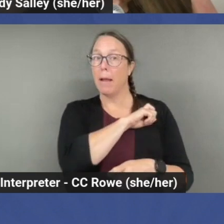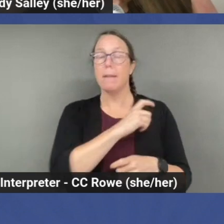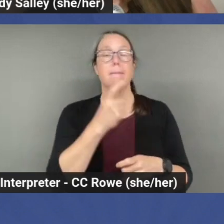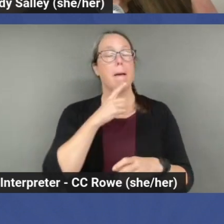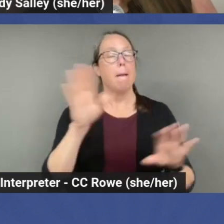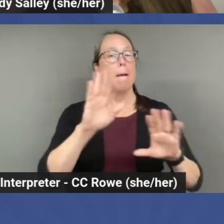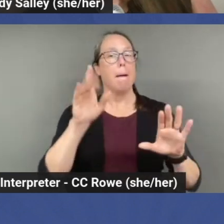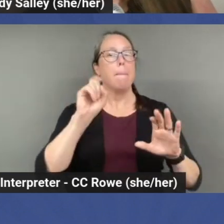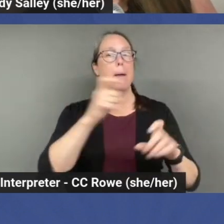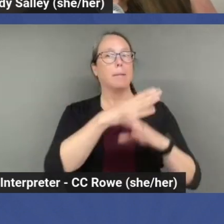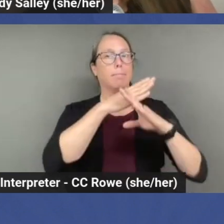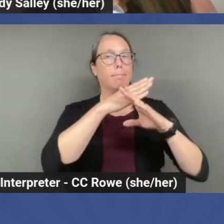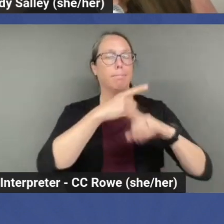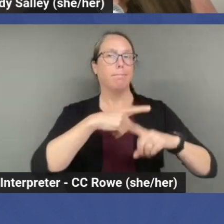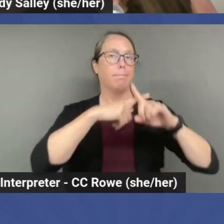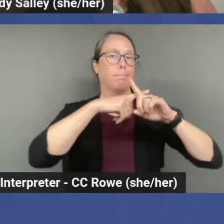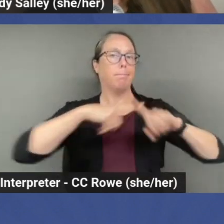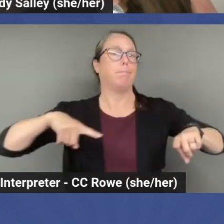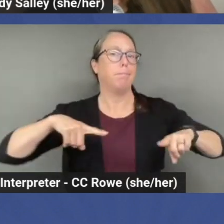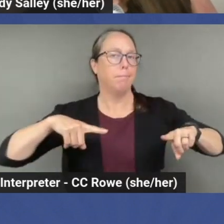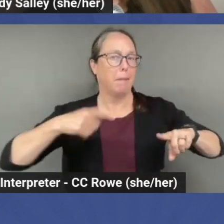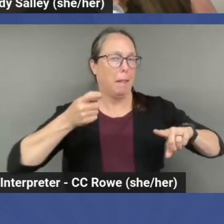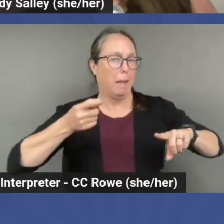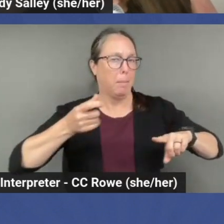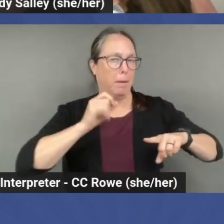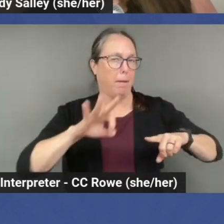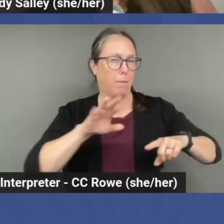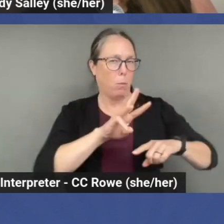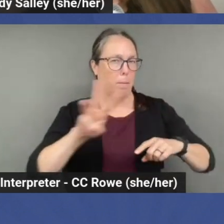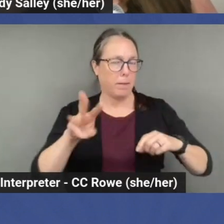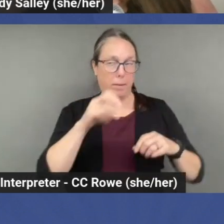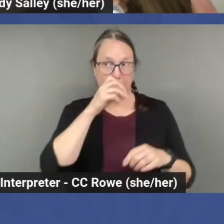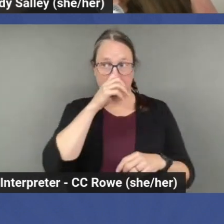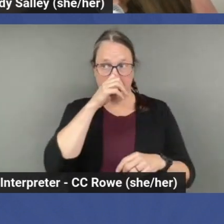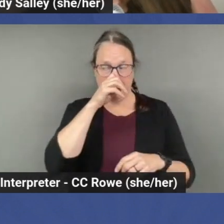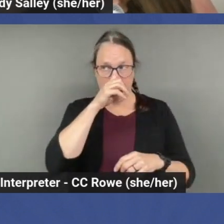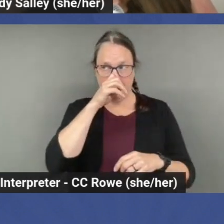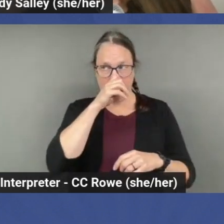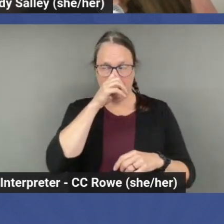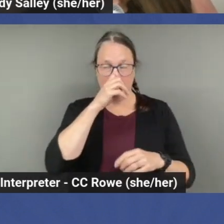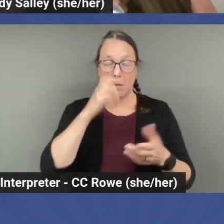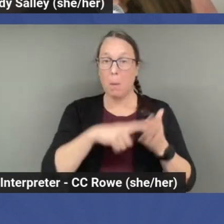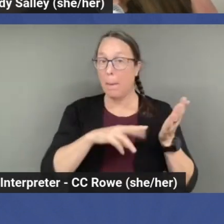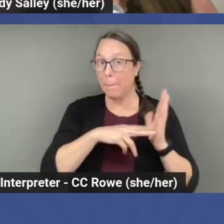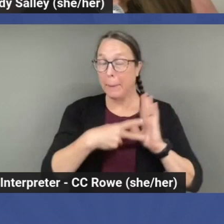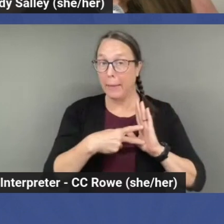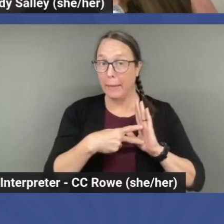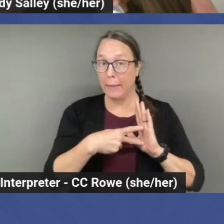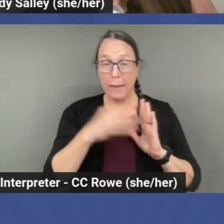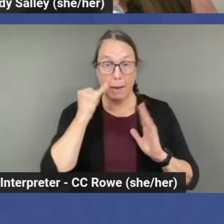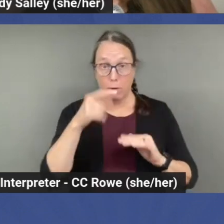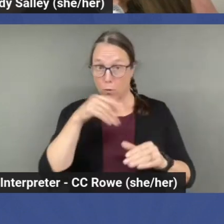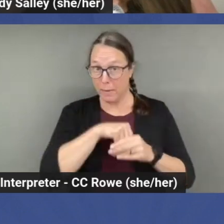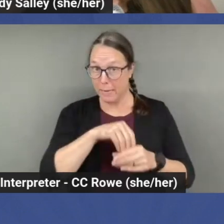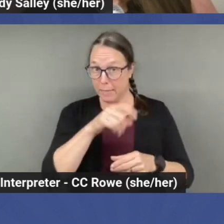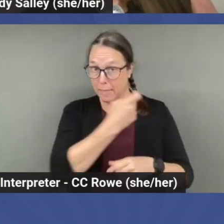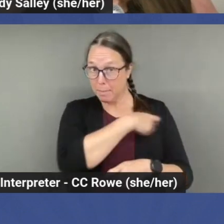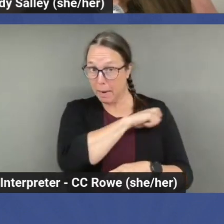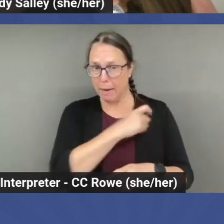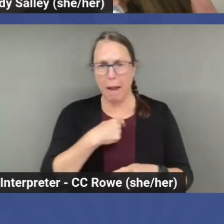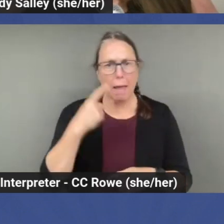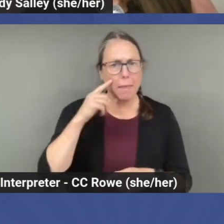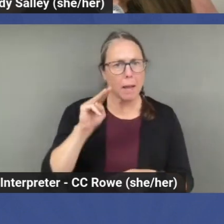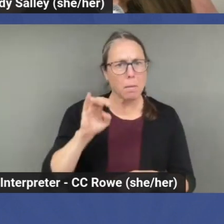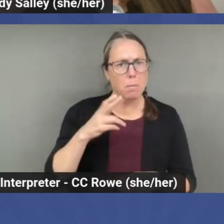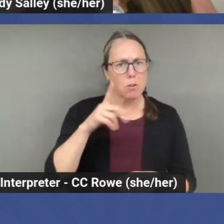unblocking of our website. And what does this mean? What does this mean is that if you now are in Spain, which I think, Michelle, you are,